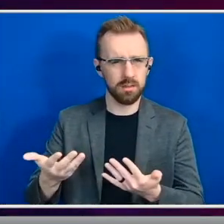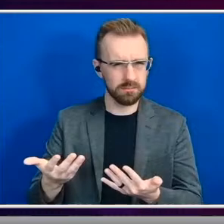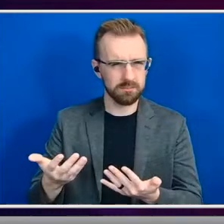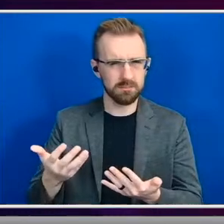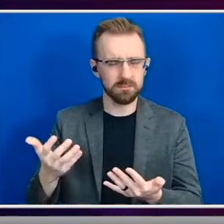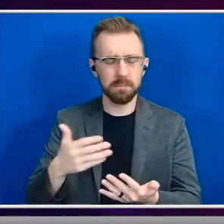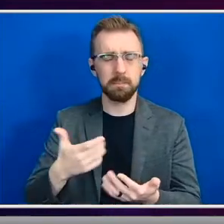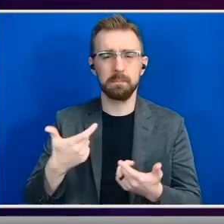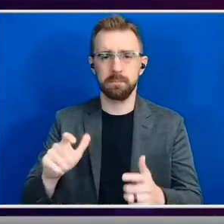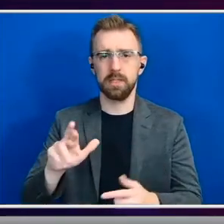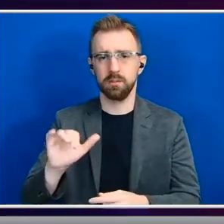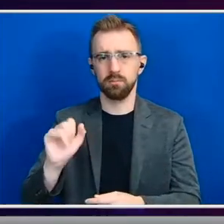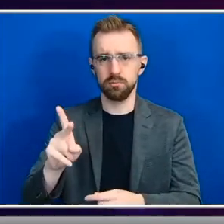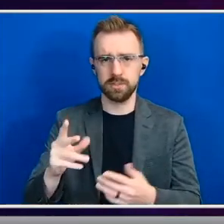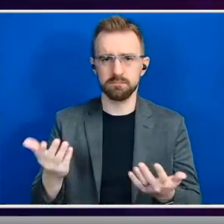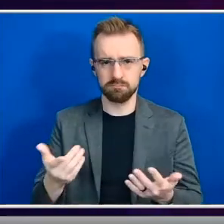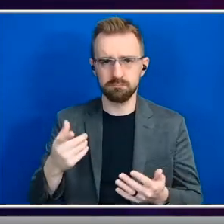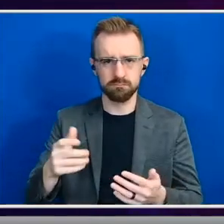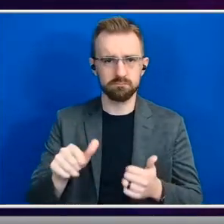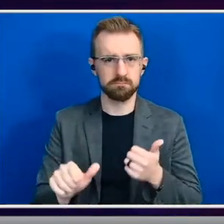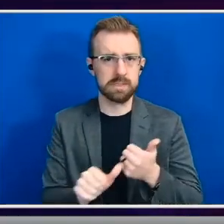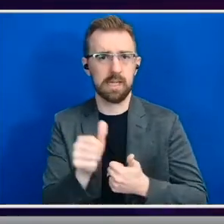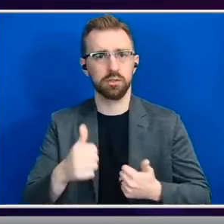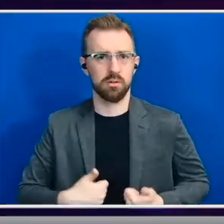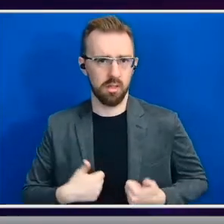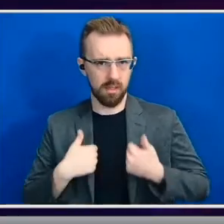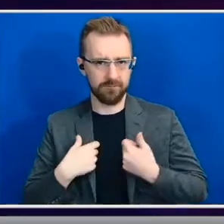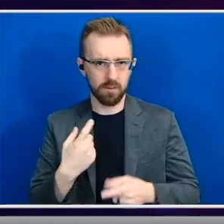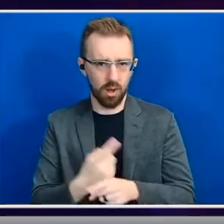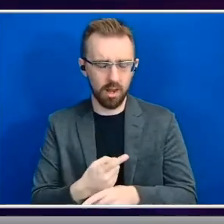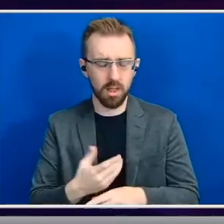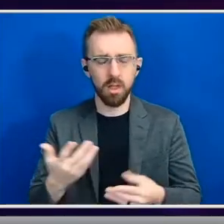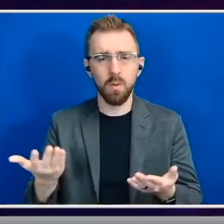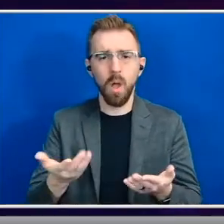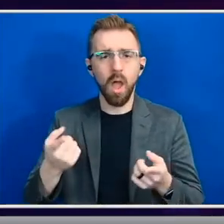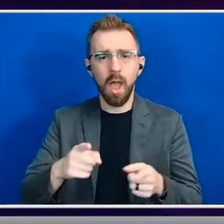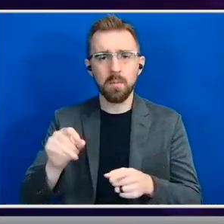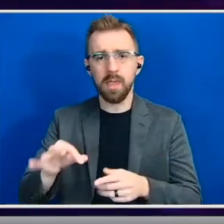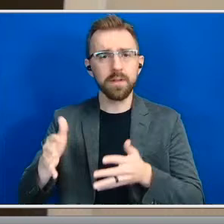you're in mortal danger. What would happen if untreated?